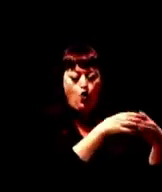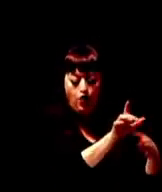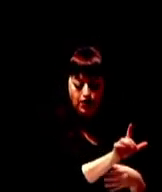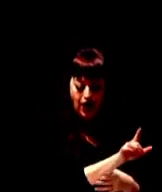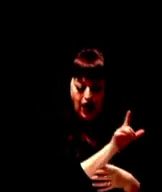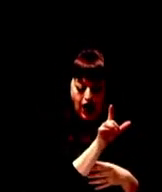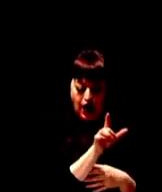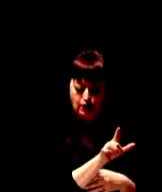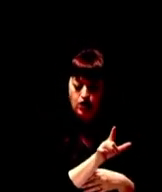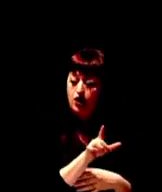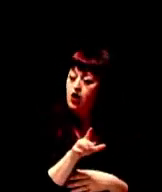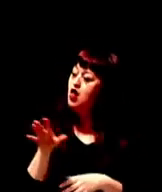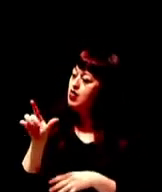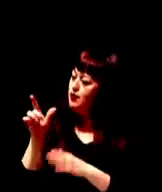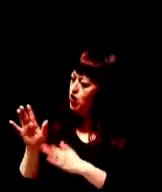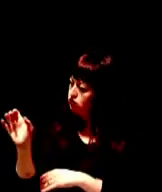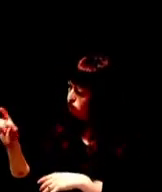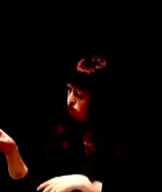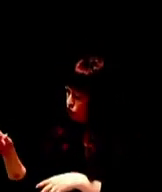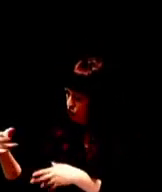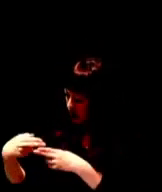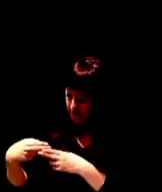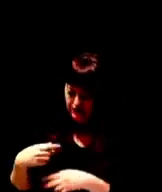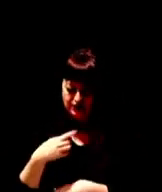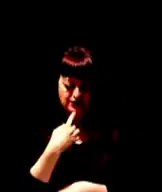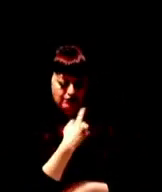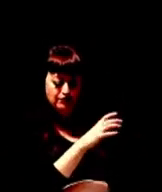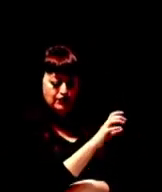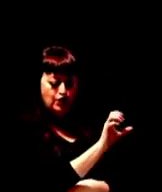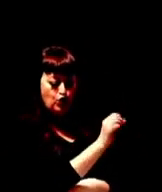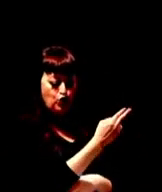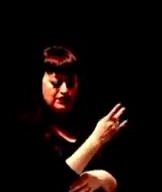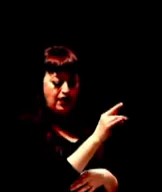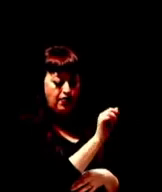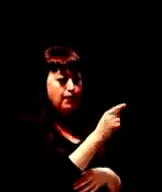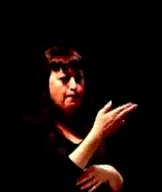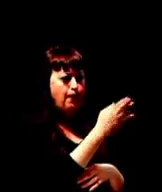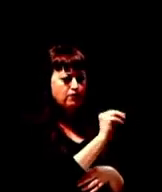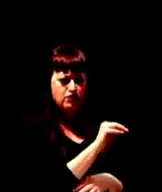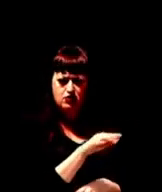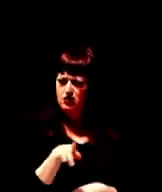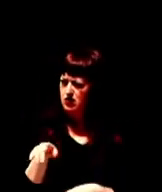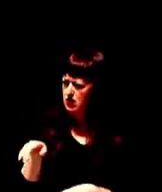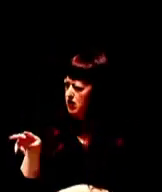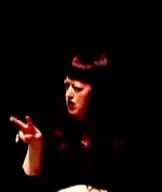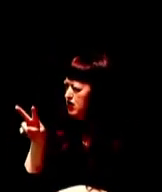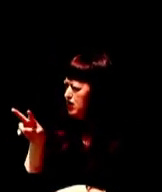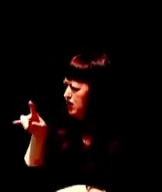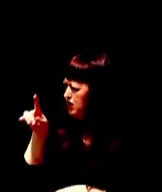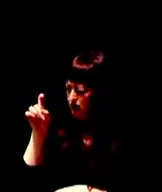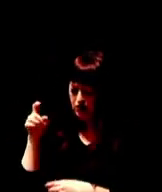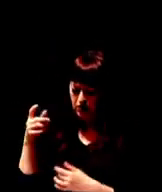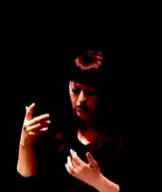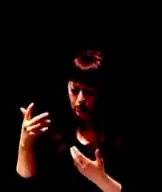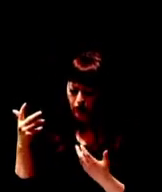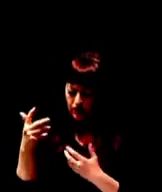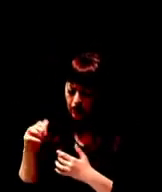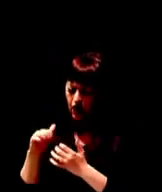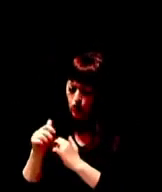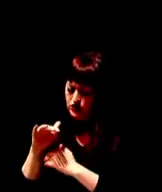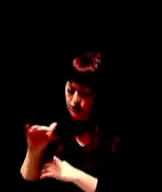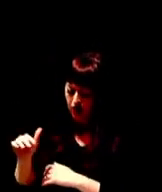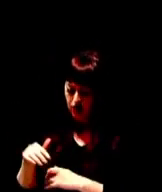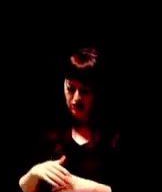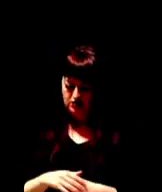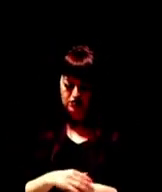me for my name, and I tell him, Chrysanthemum. He looks at me. He says, well, how do you spell